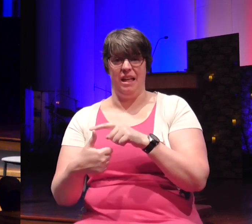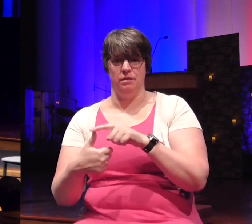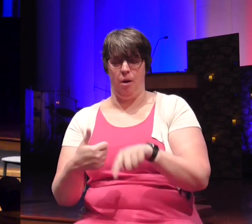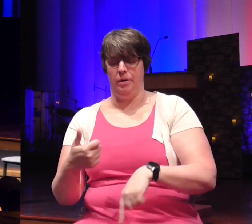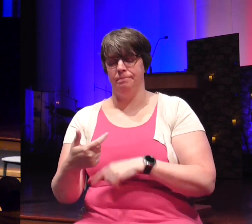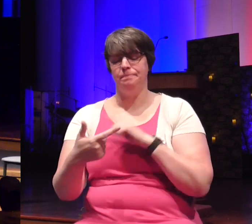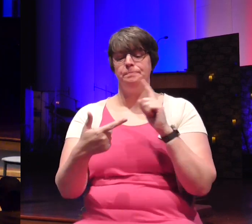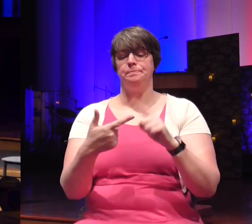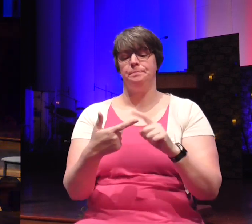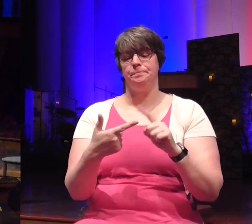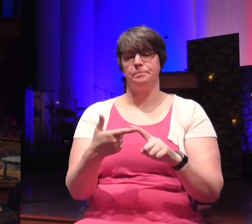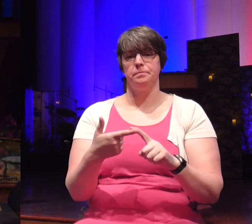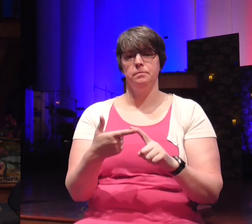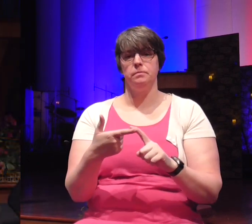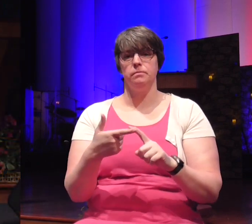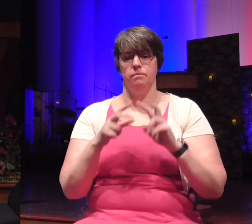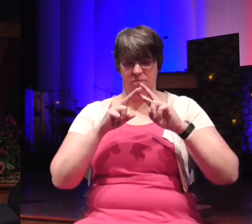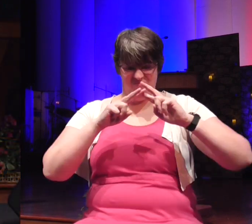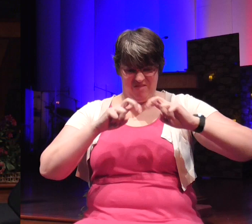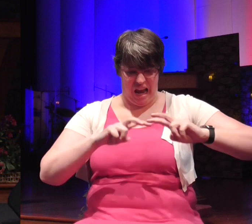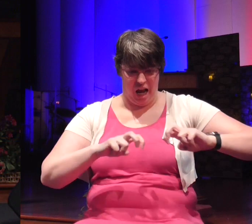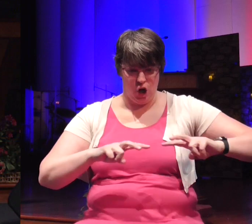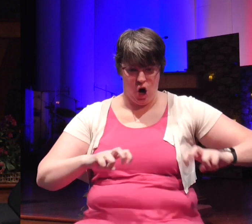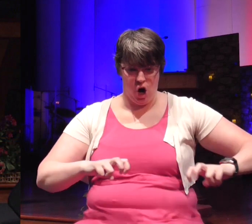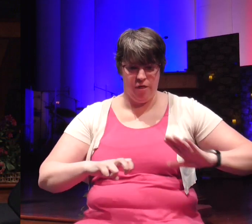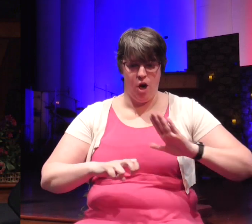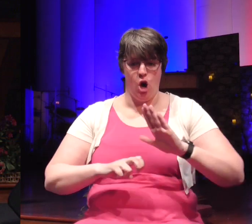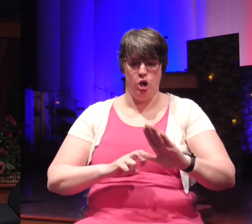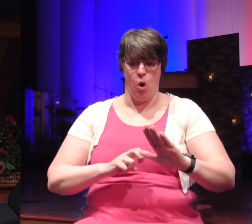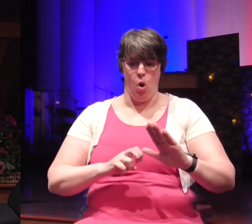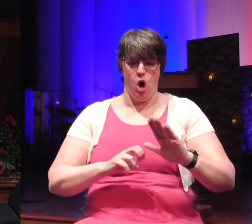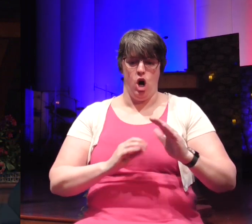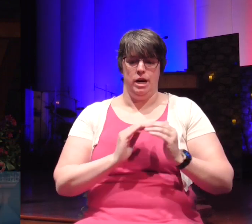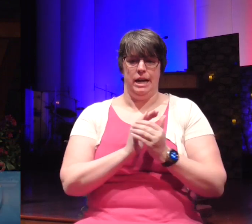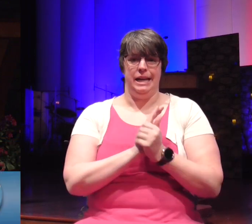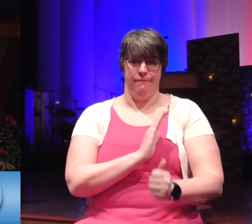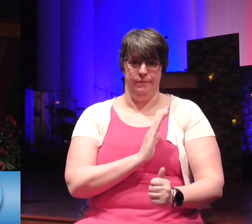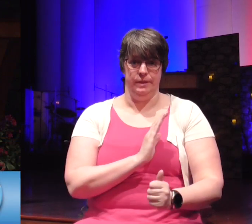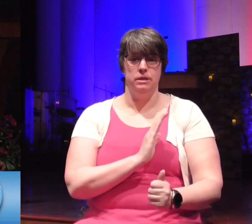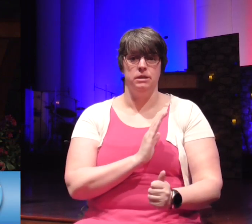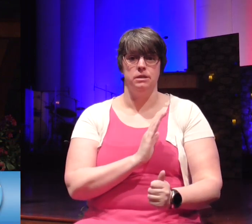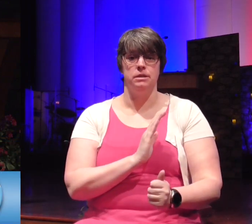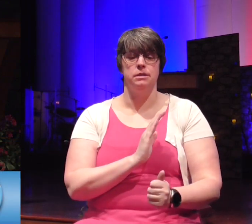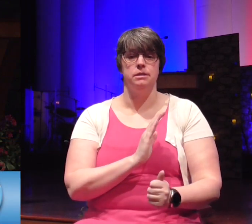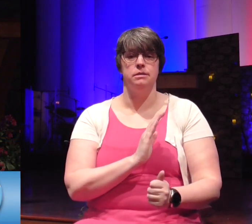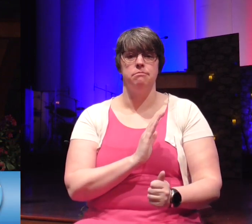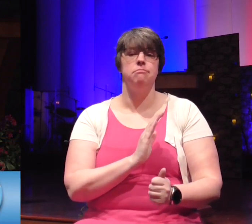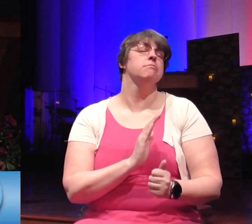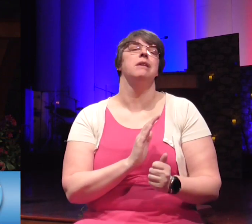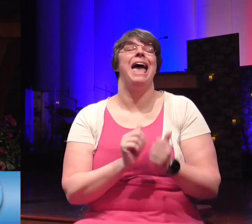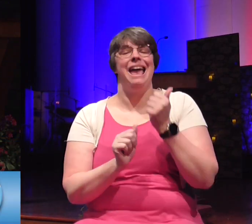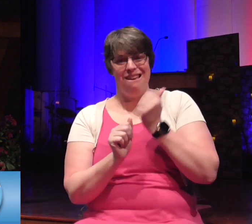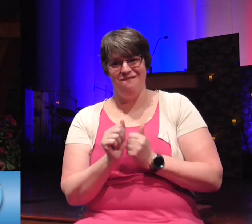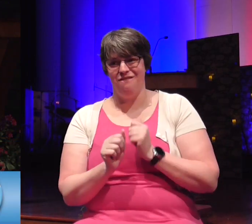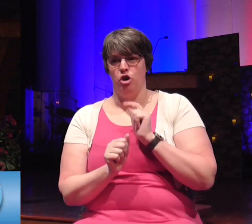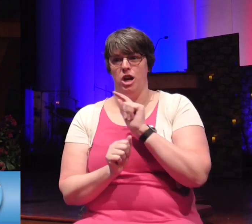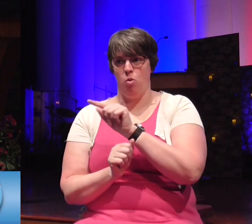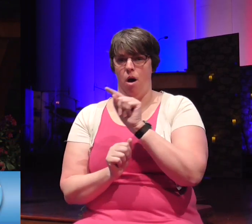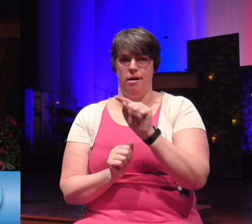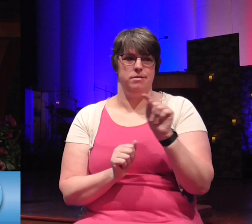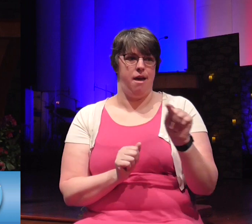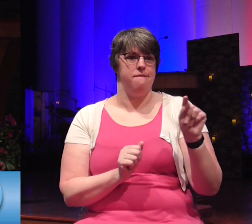of the heart is to unearth your unequaled gifts. Every one of us